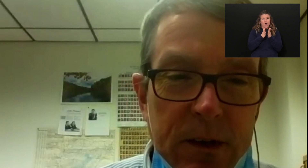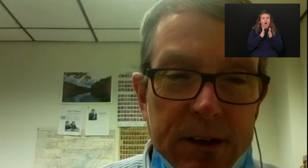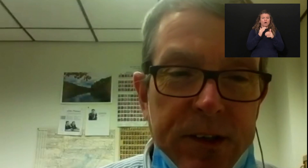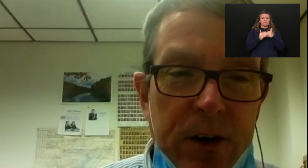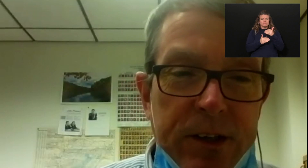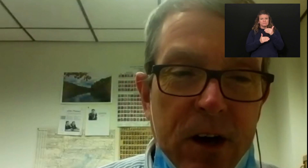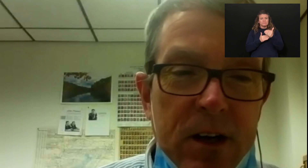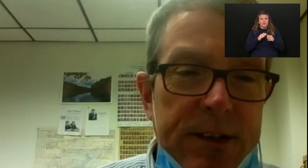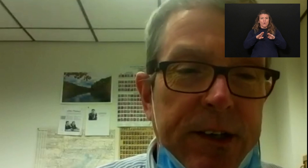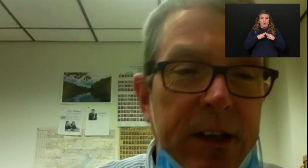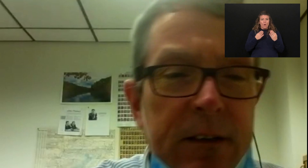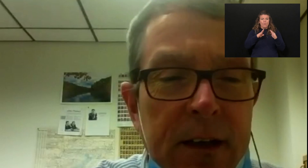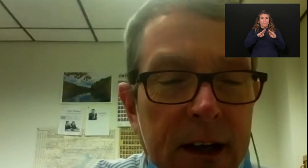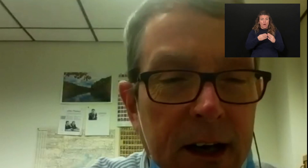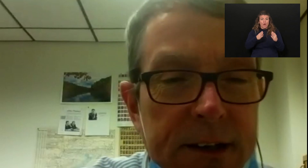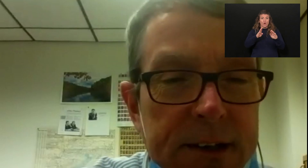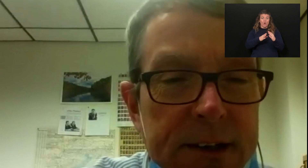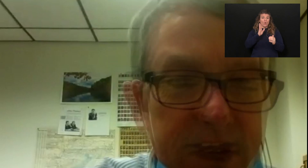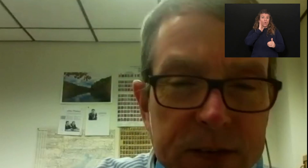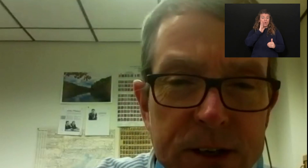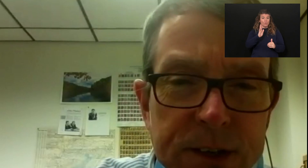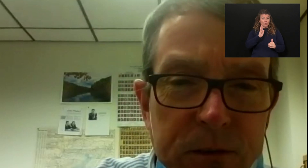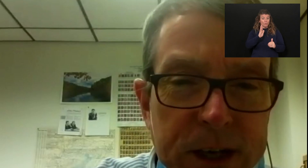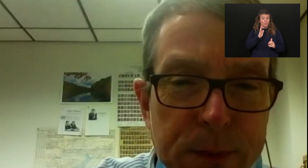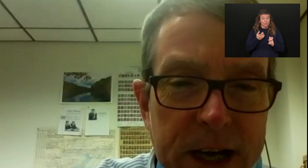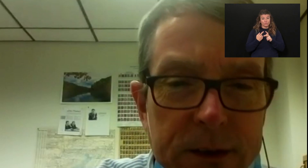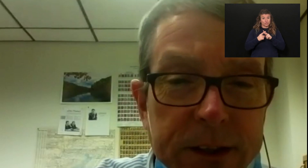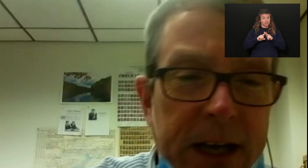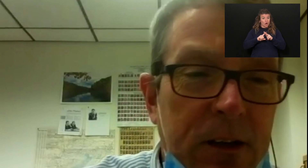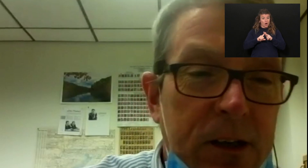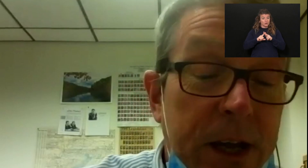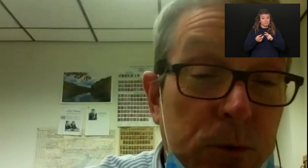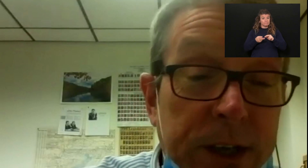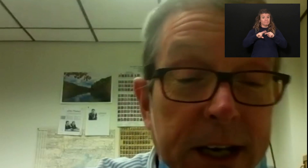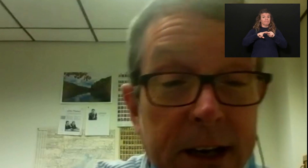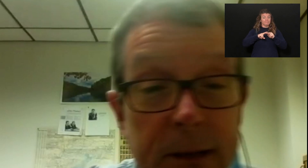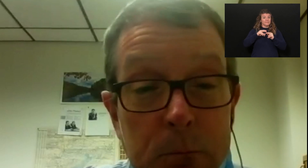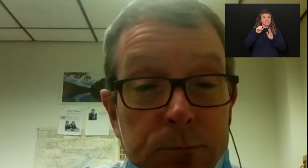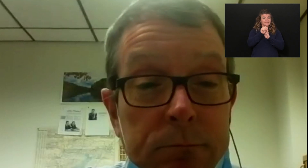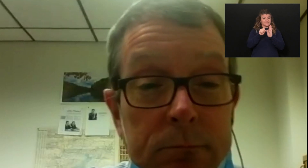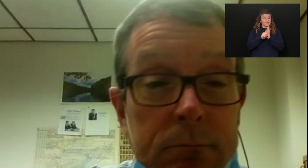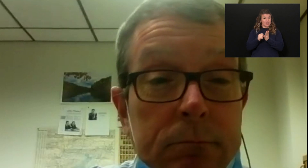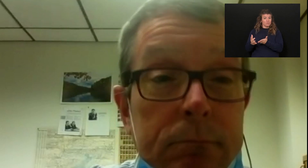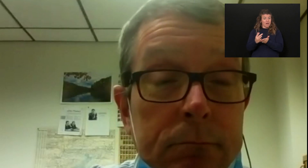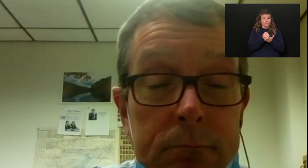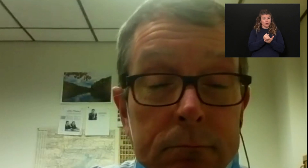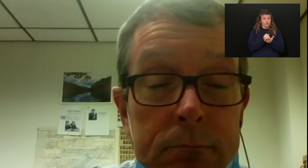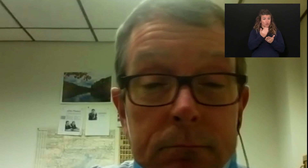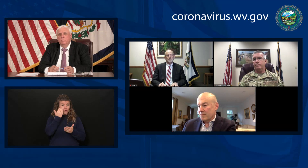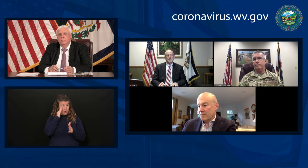will start to cause state revenues to rebound, and how long that will take?